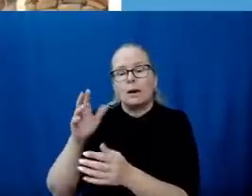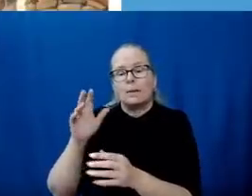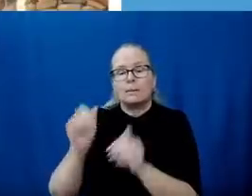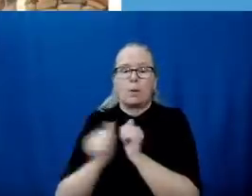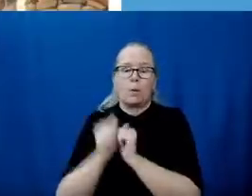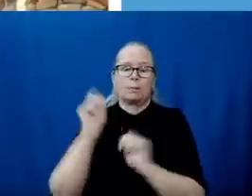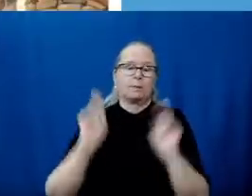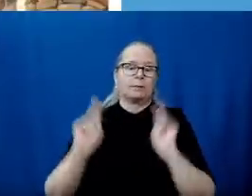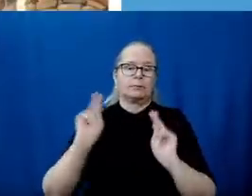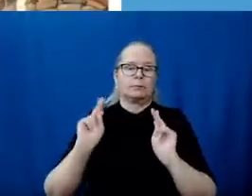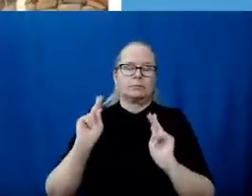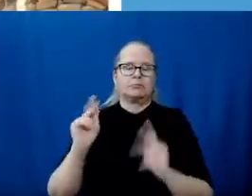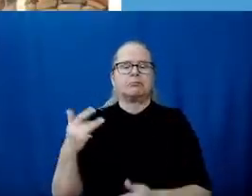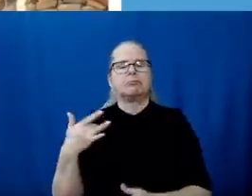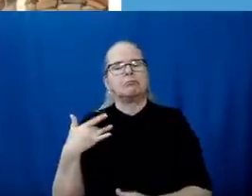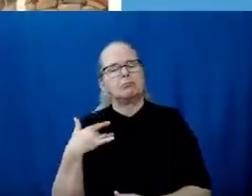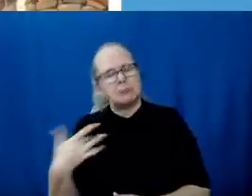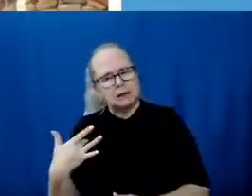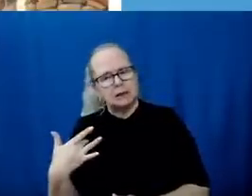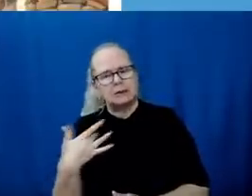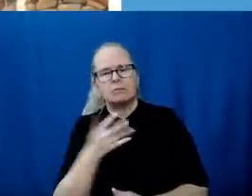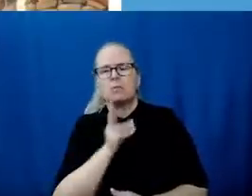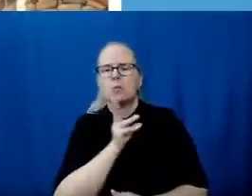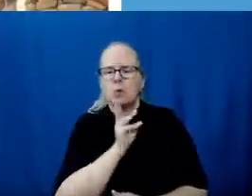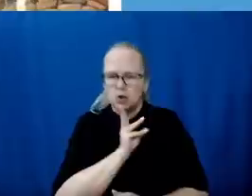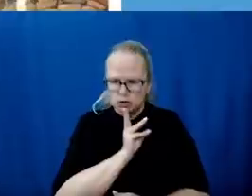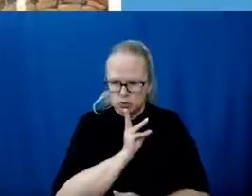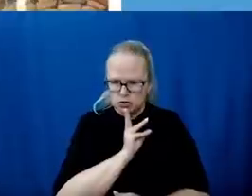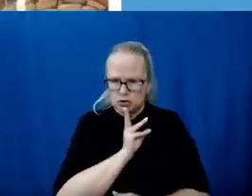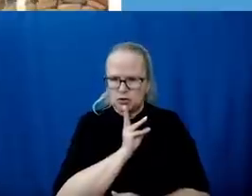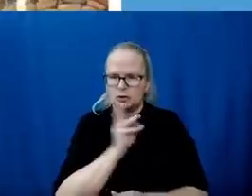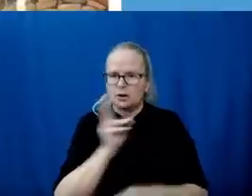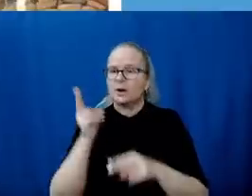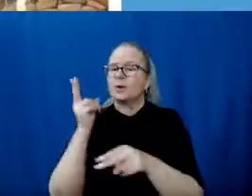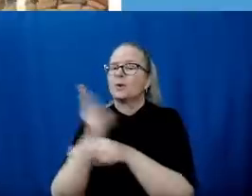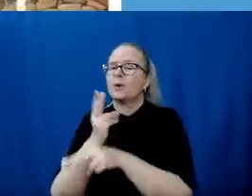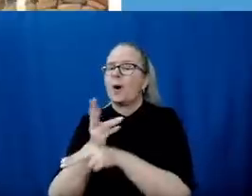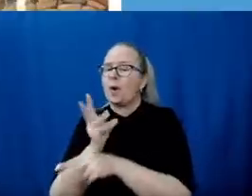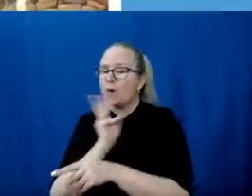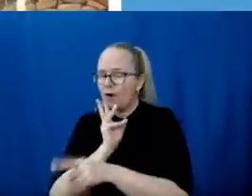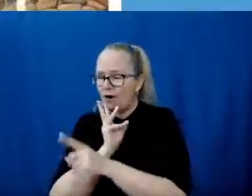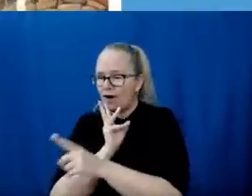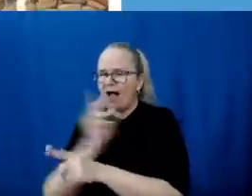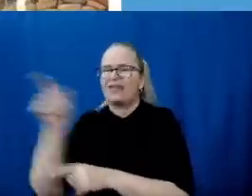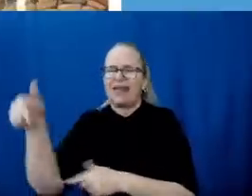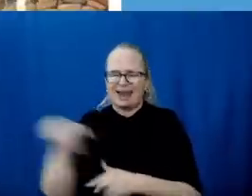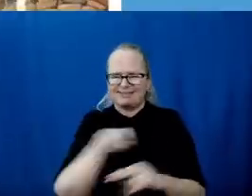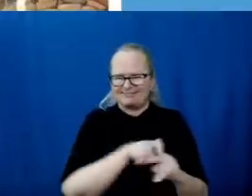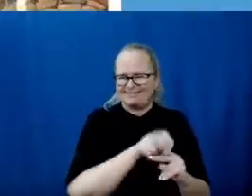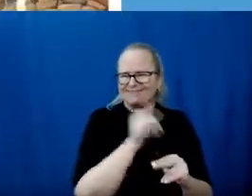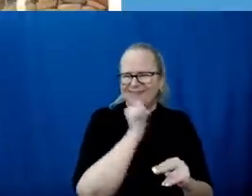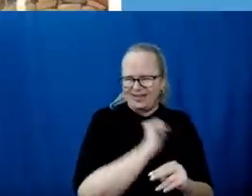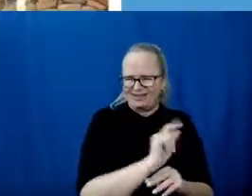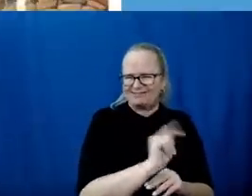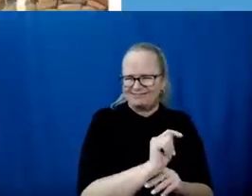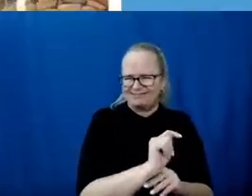individuals have a diurnal pattern of water usage and toileting pattern. So to understand an entire population, we